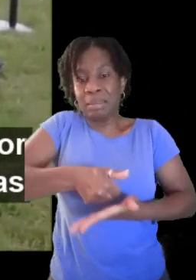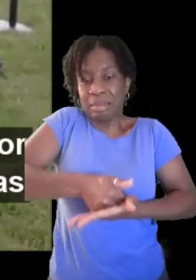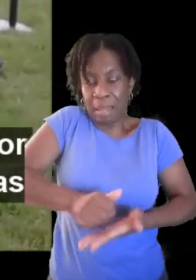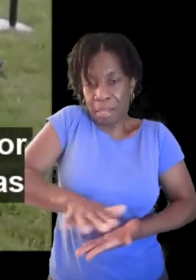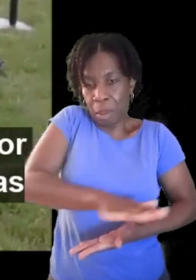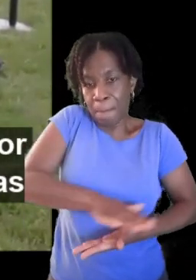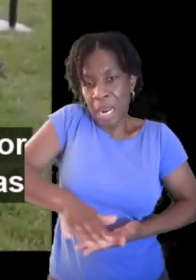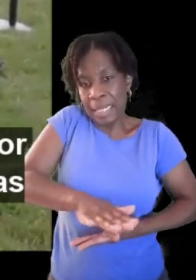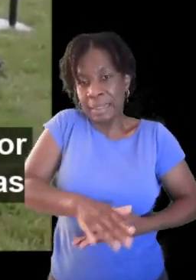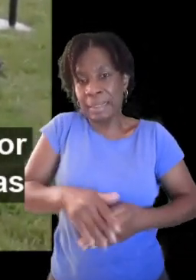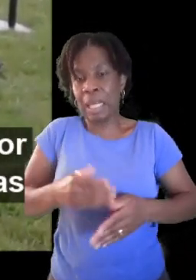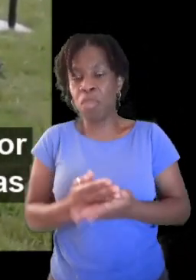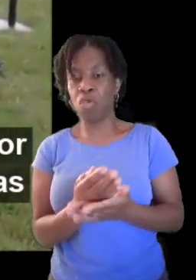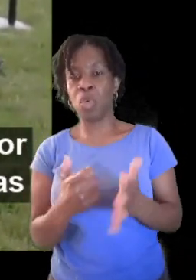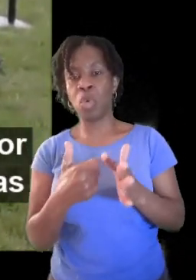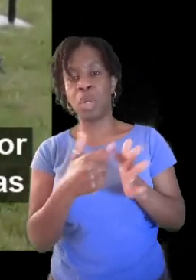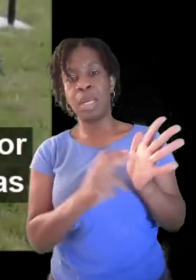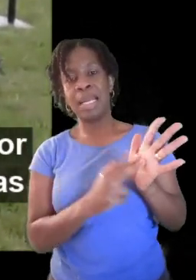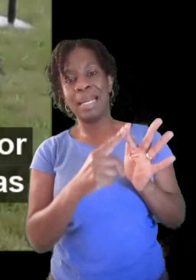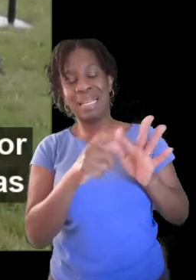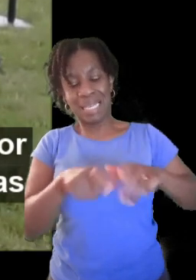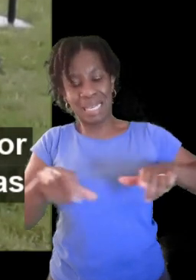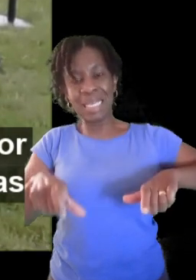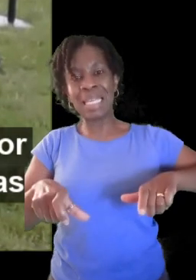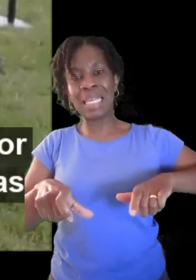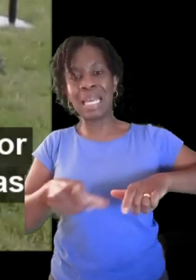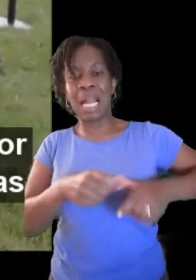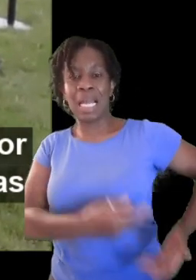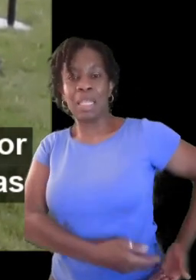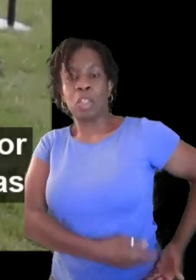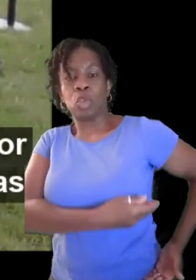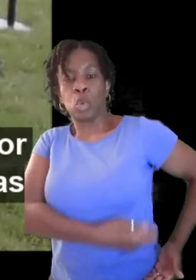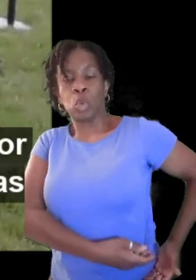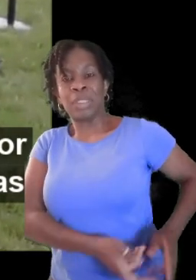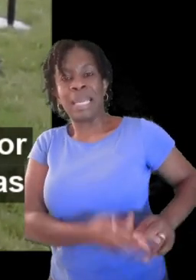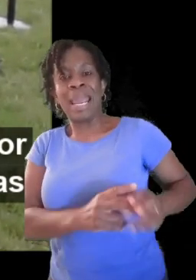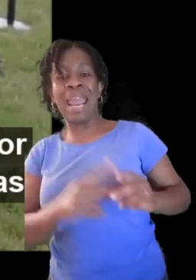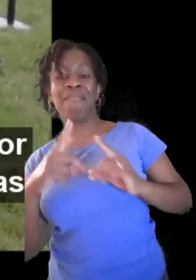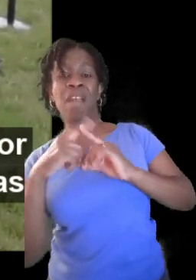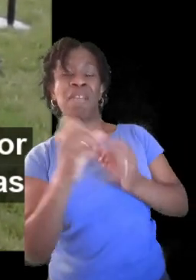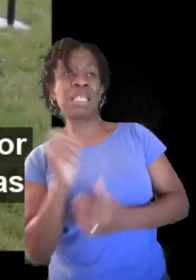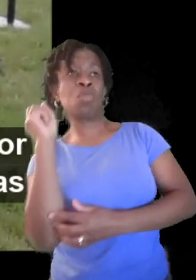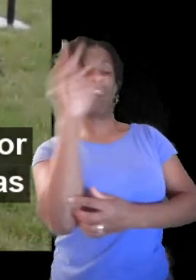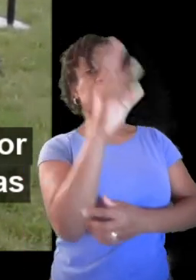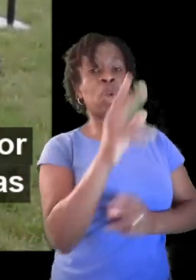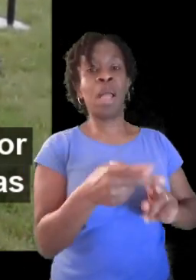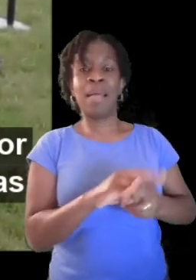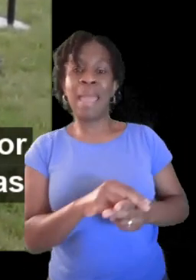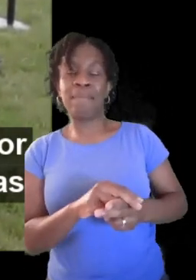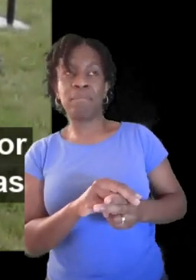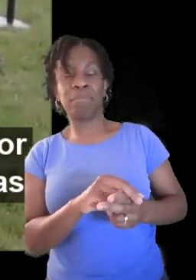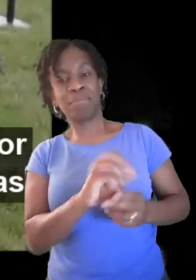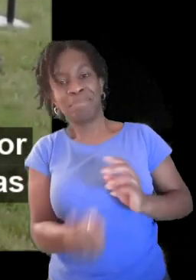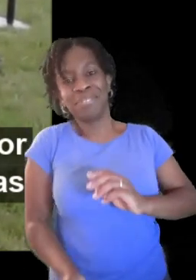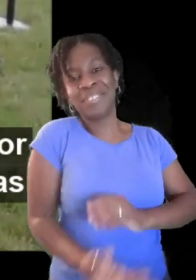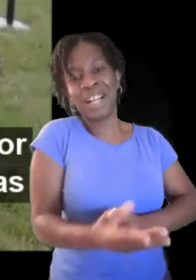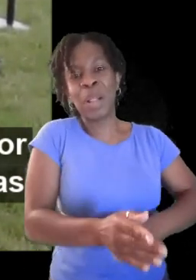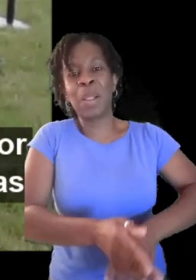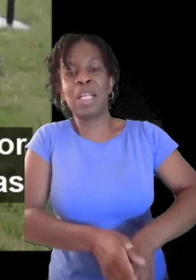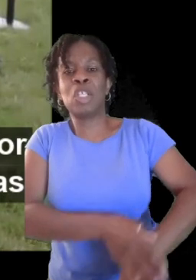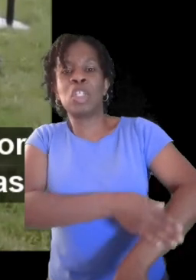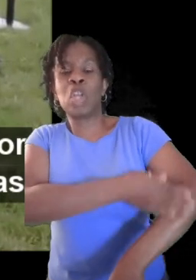and between your knee and torso for fast pitch softball. For slow pitch, it goes up to